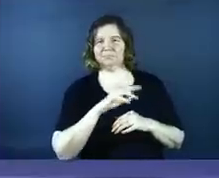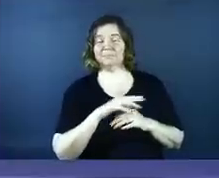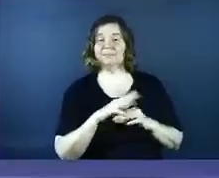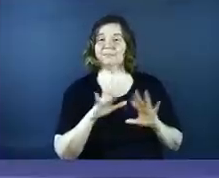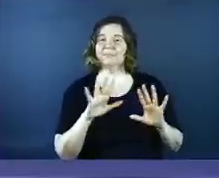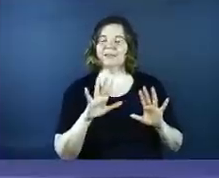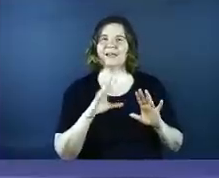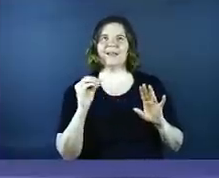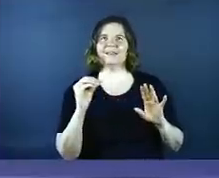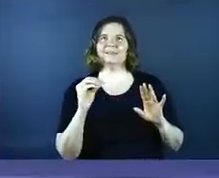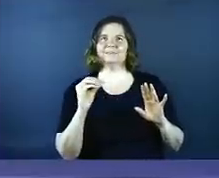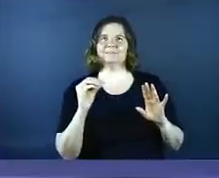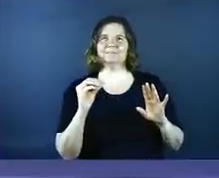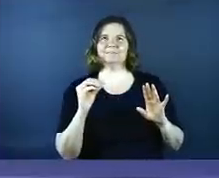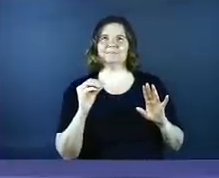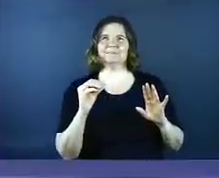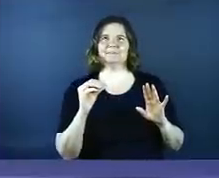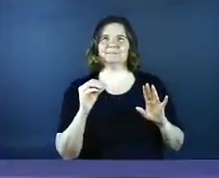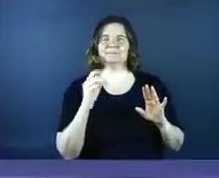And